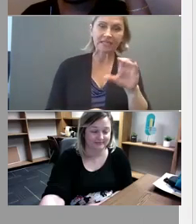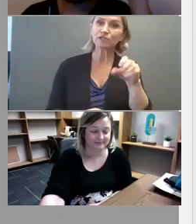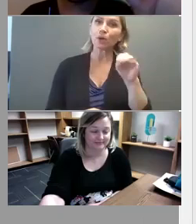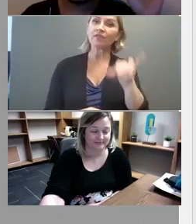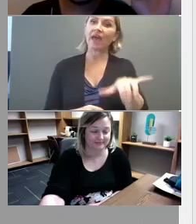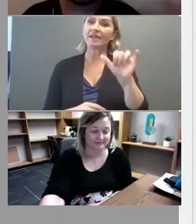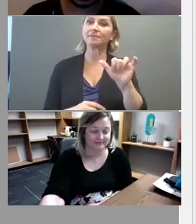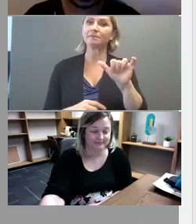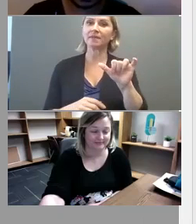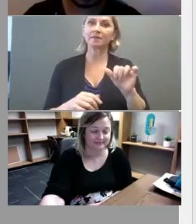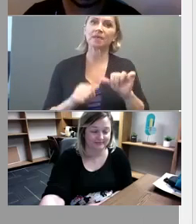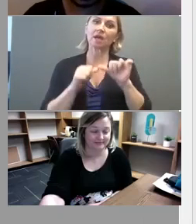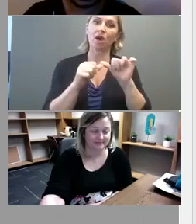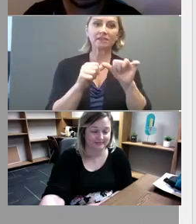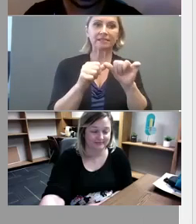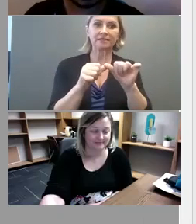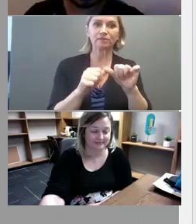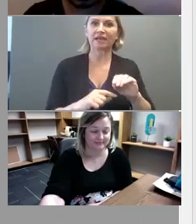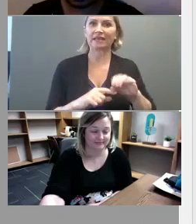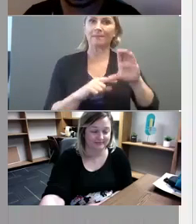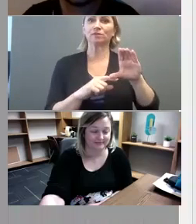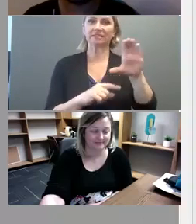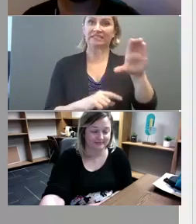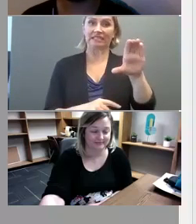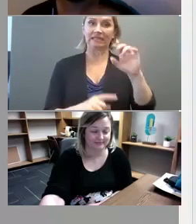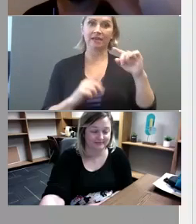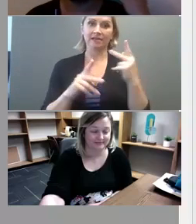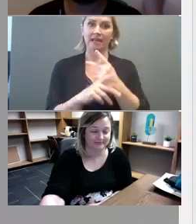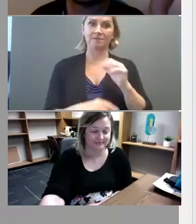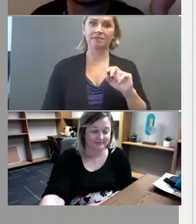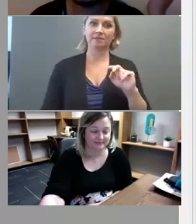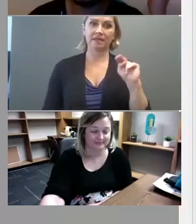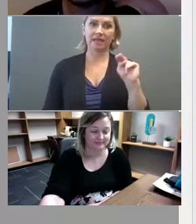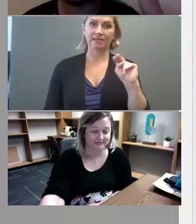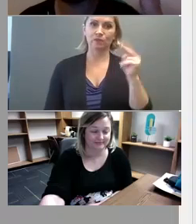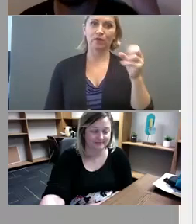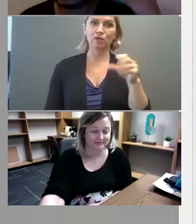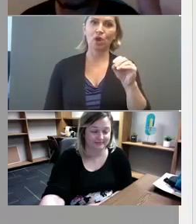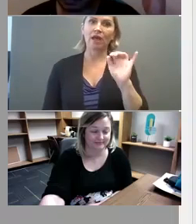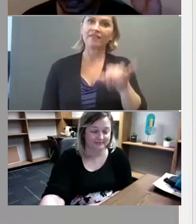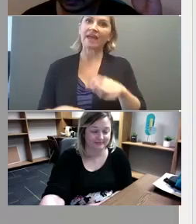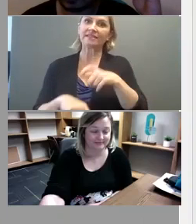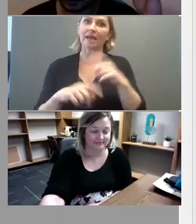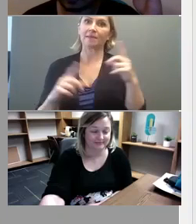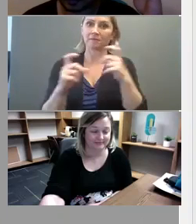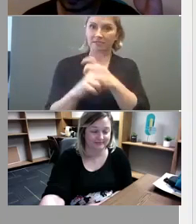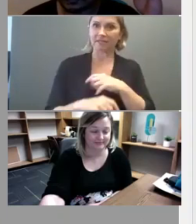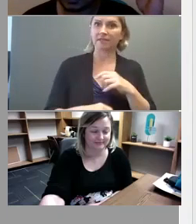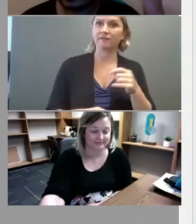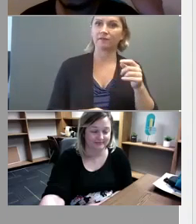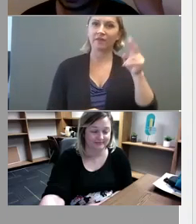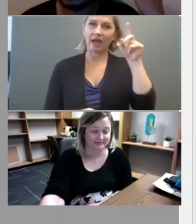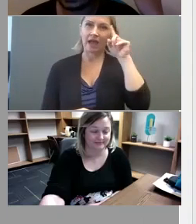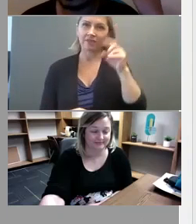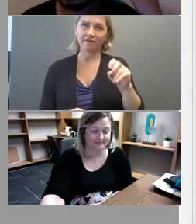some constant, let's call it capital C, times n squared. So that is why we have this time complexity. Although we have a height of log 4 of